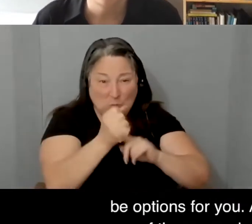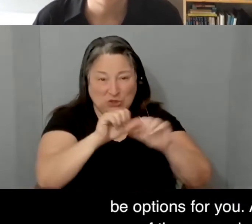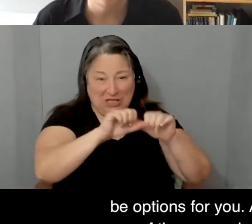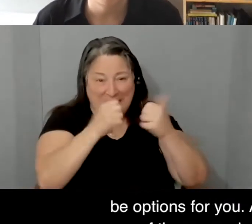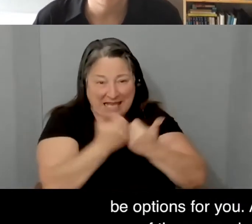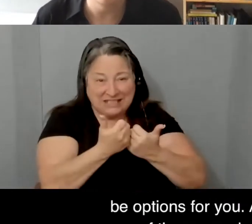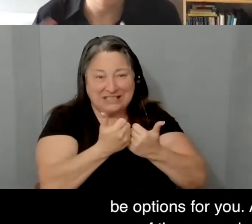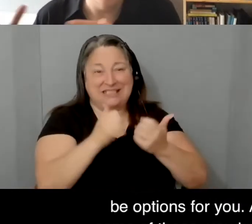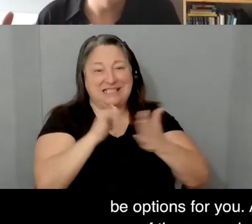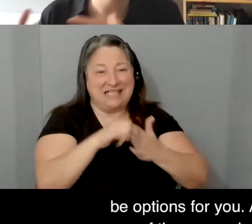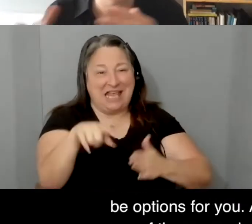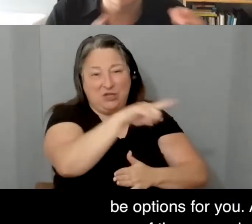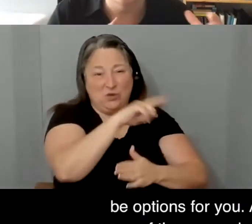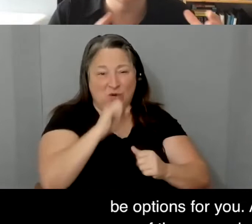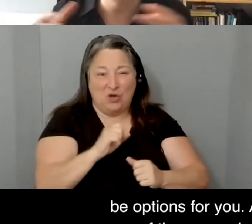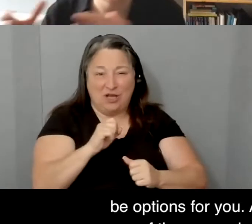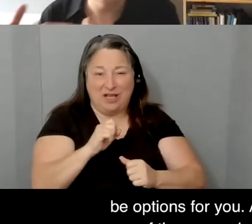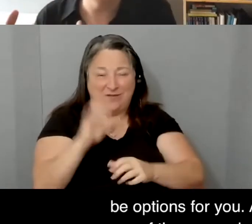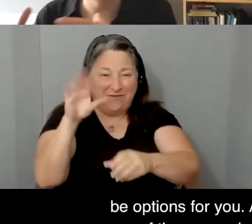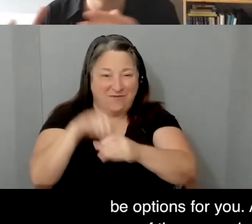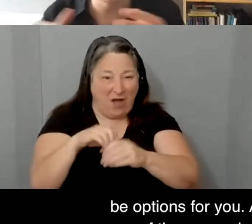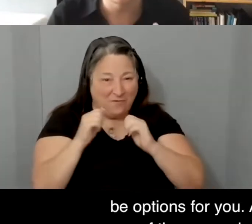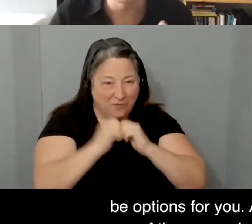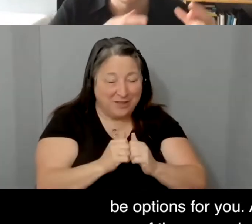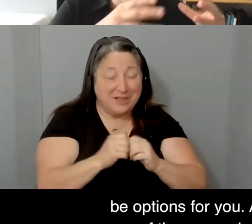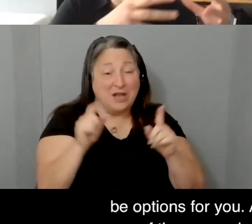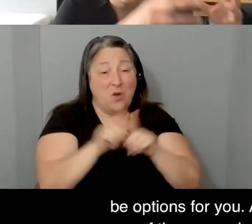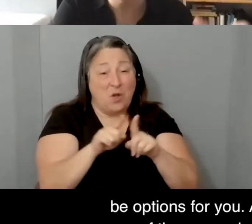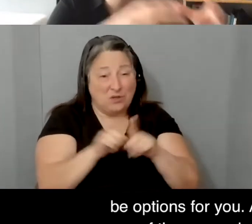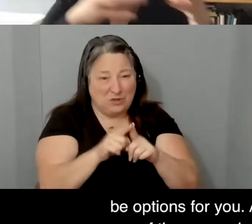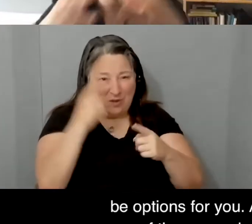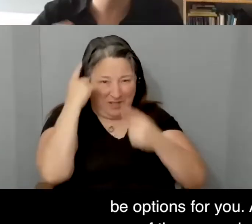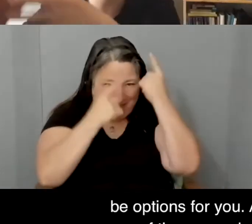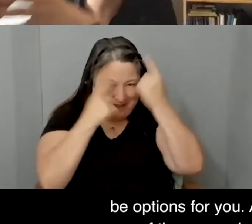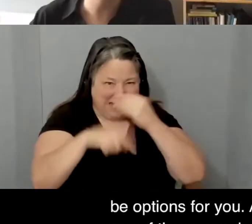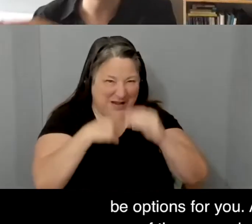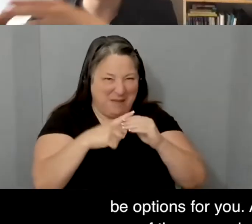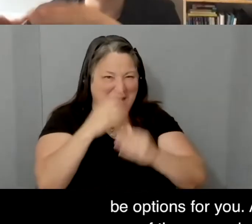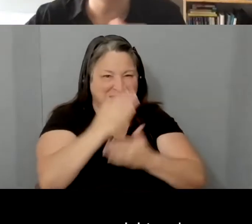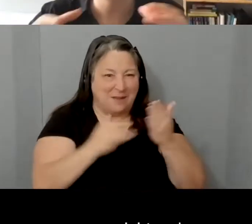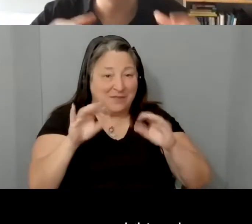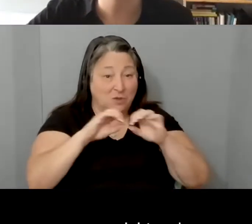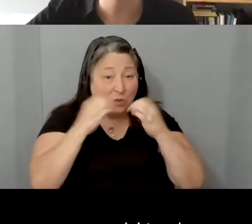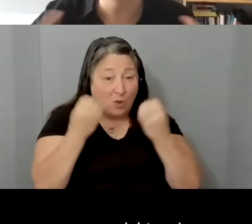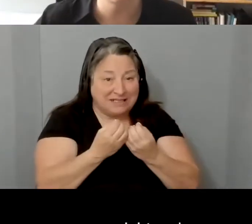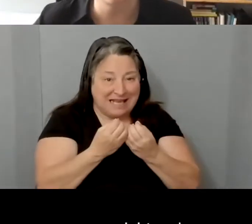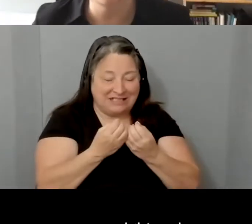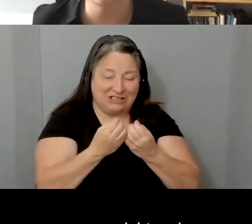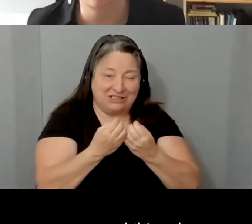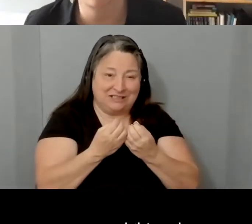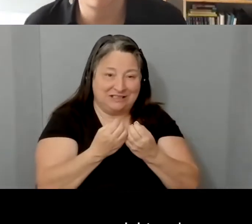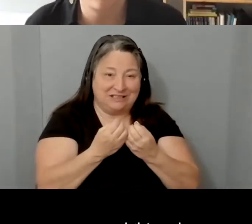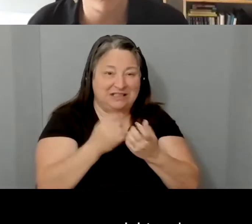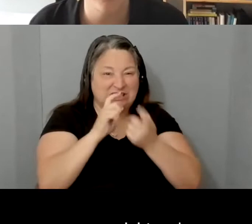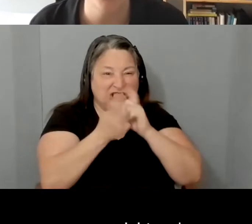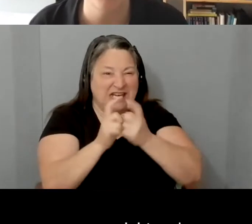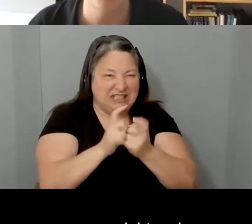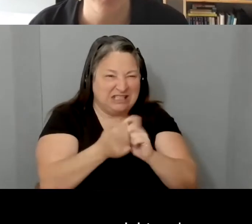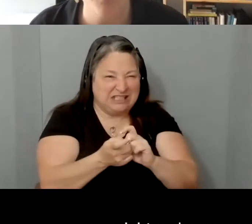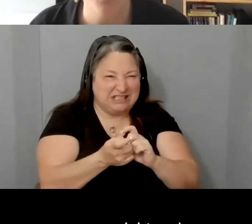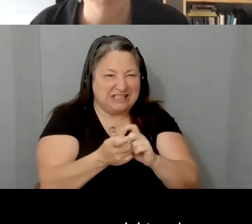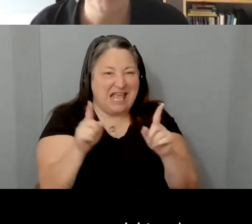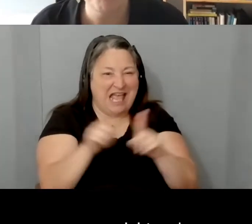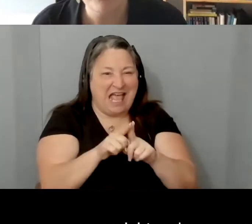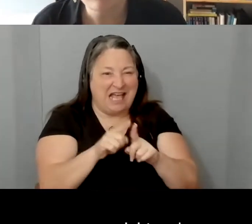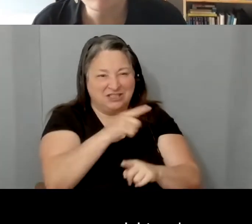for you. And then also thinking about some of those, organizational moves that you might make as you chart your own